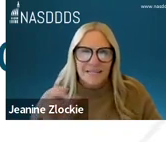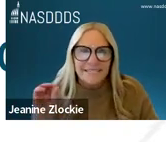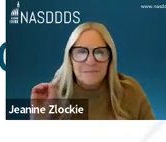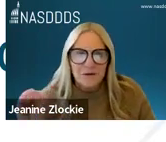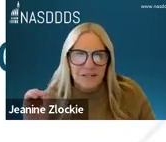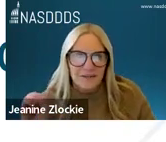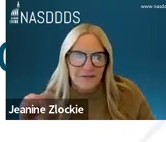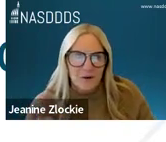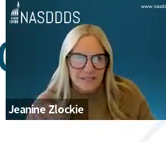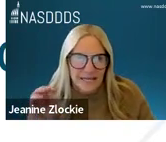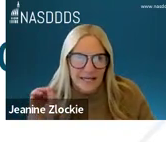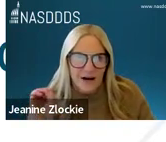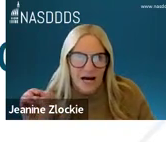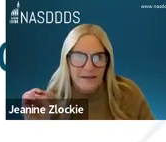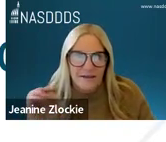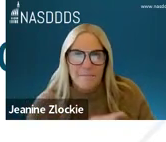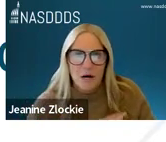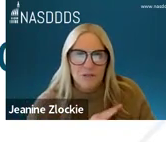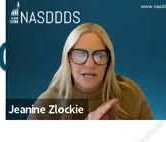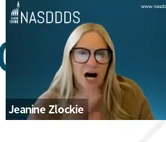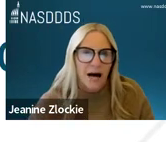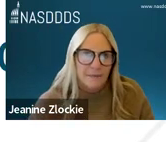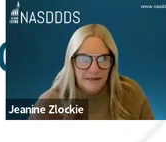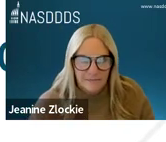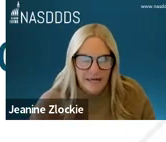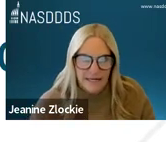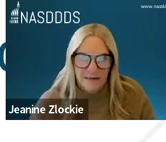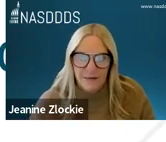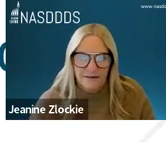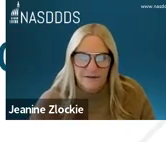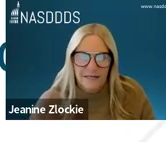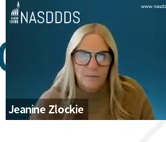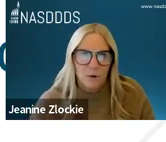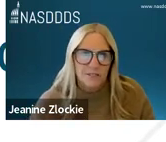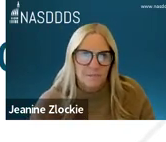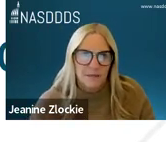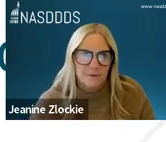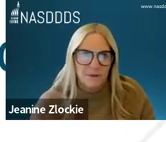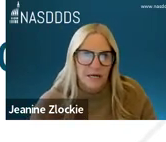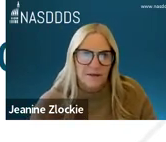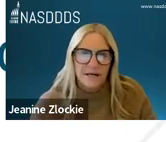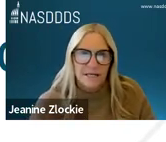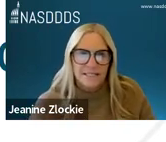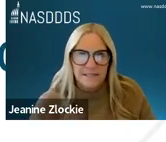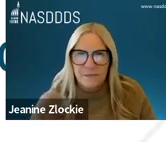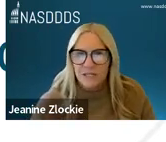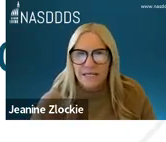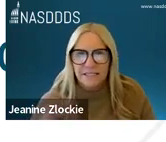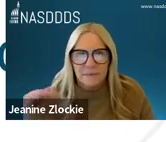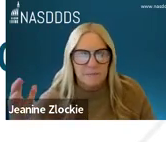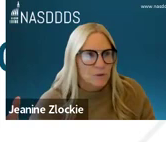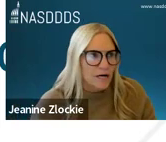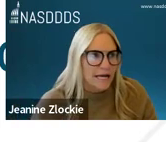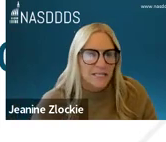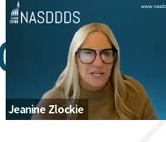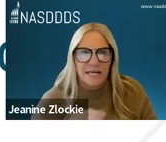So let's move into focusing on the most common Medicaid benefit important to people with